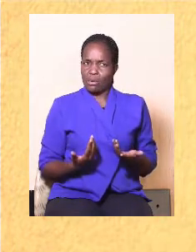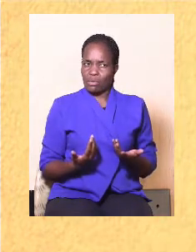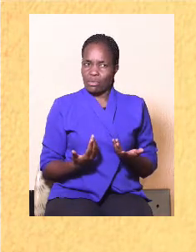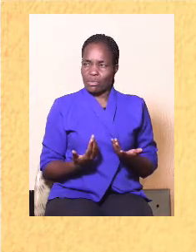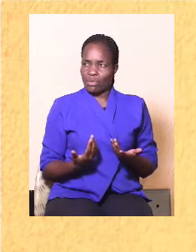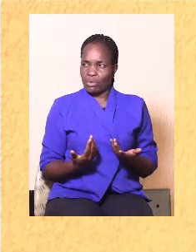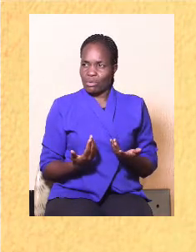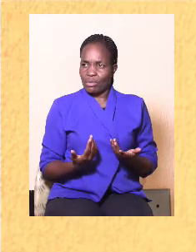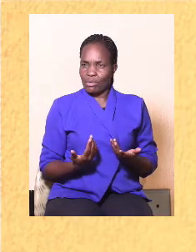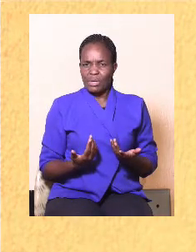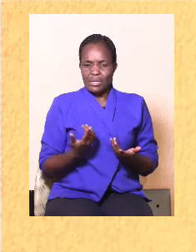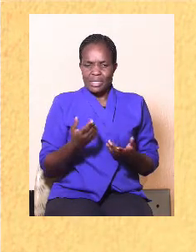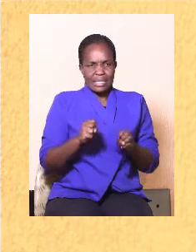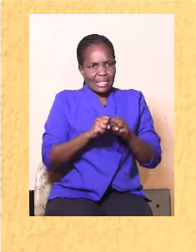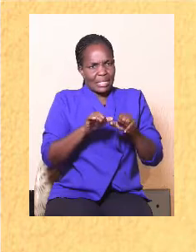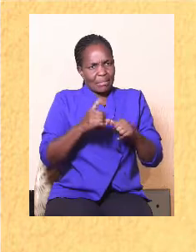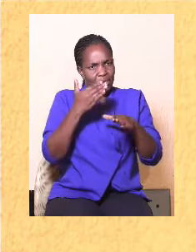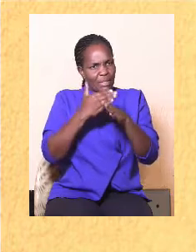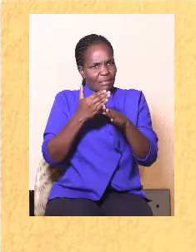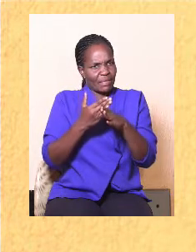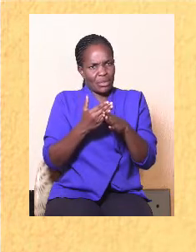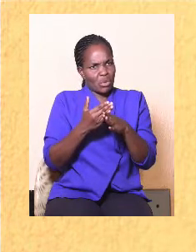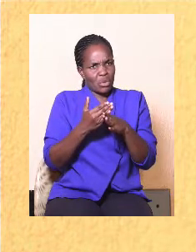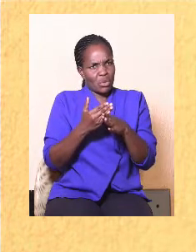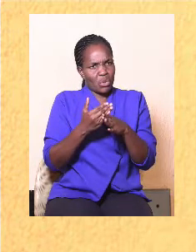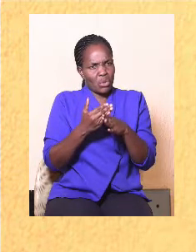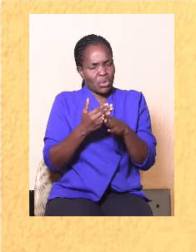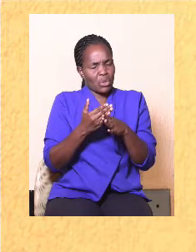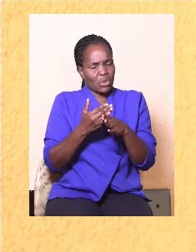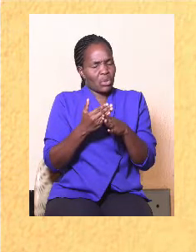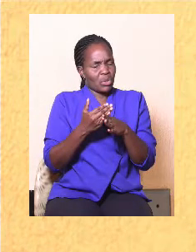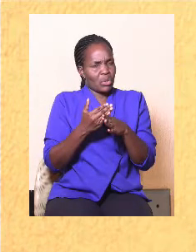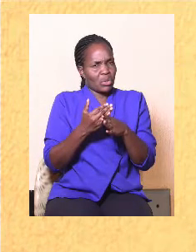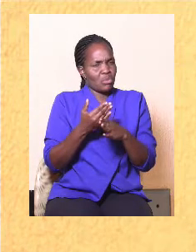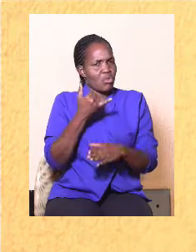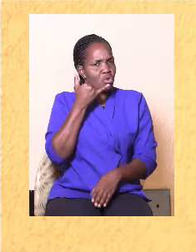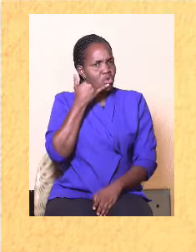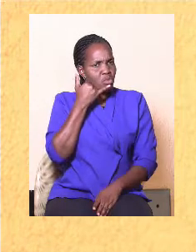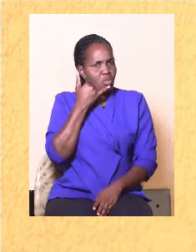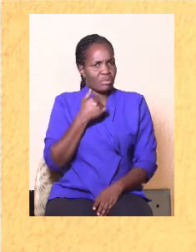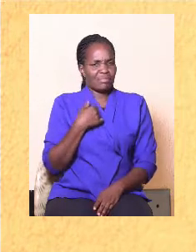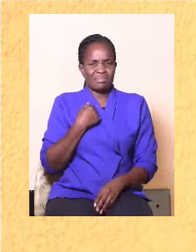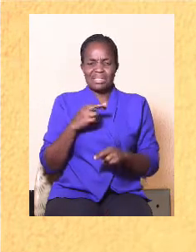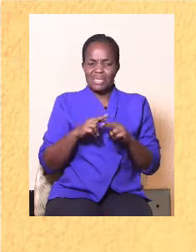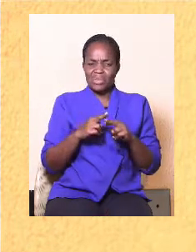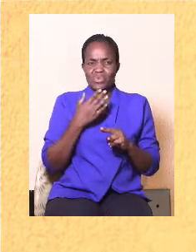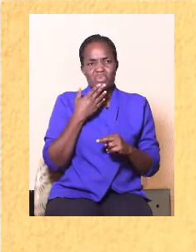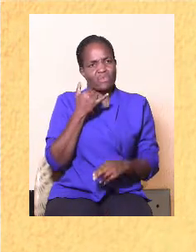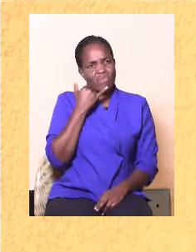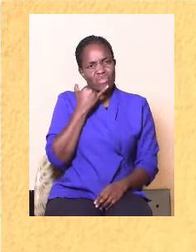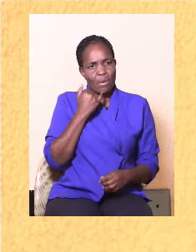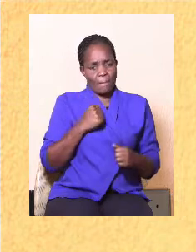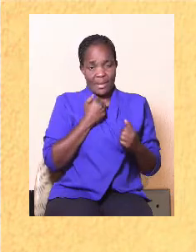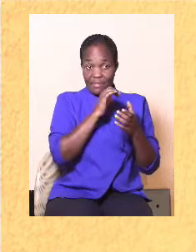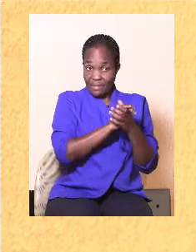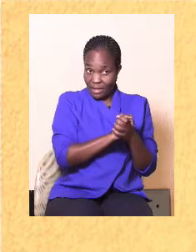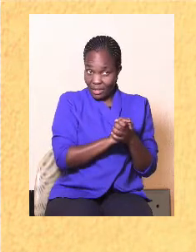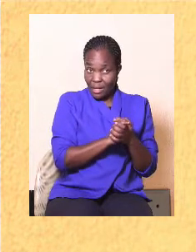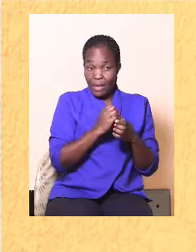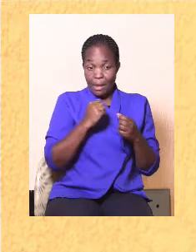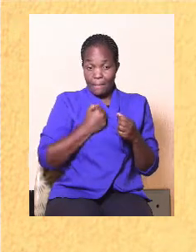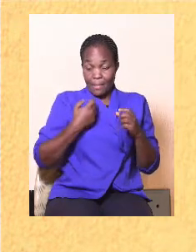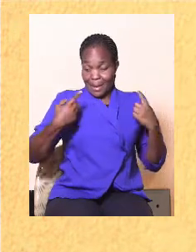cell phone-based system. You can use your neighbor, you can use your friend who has got a cell phone